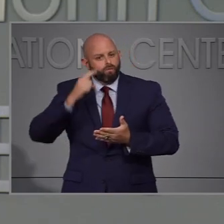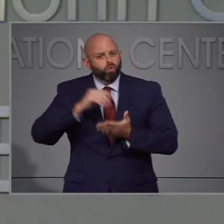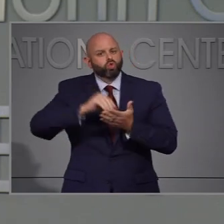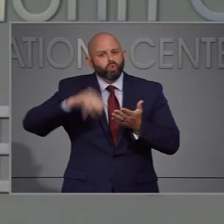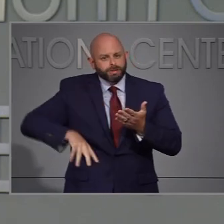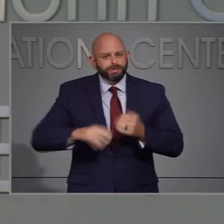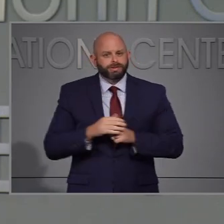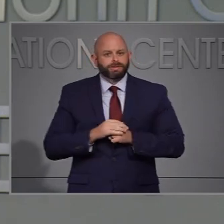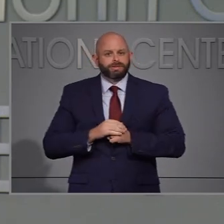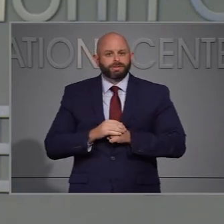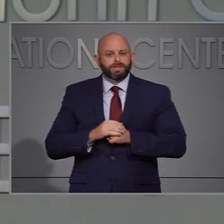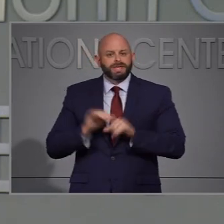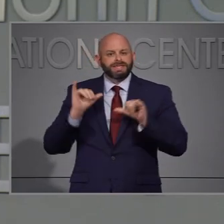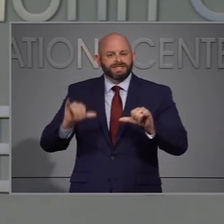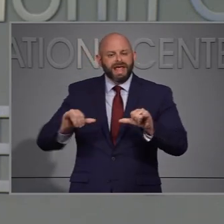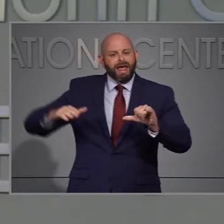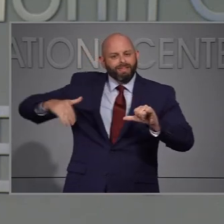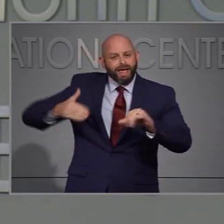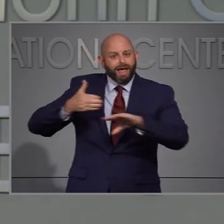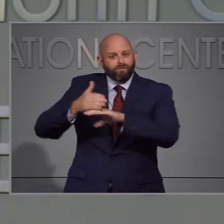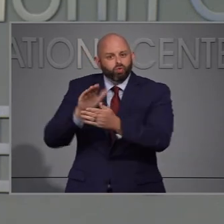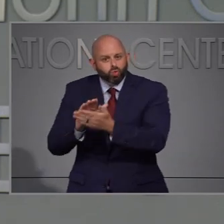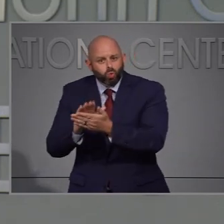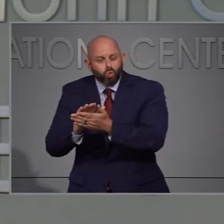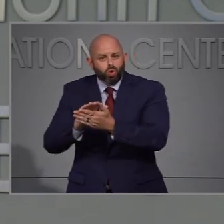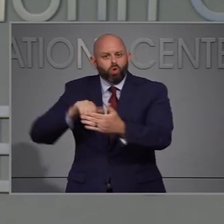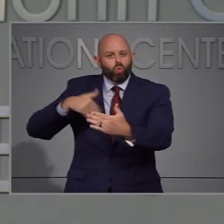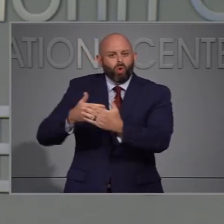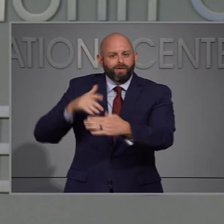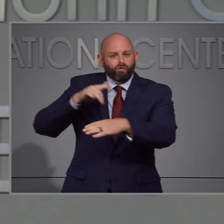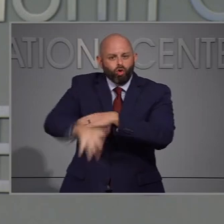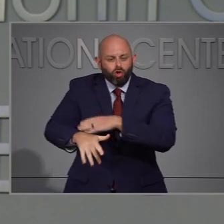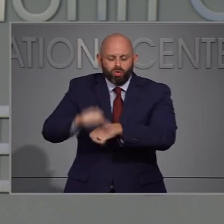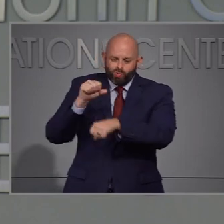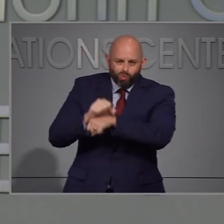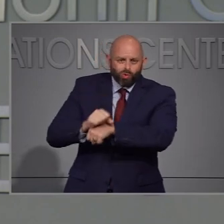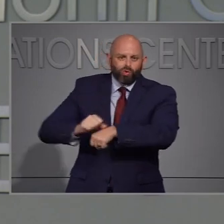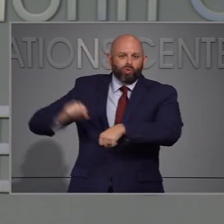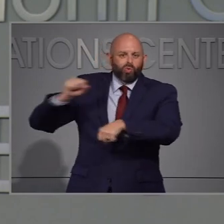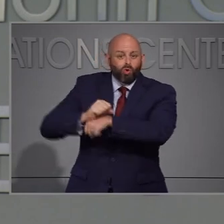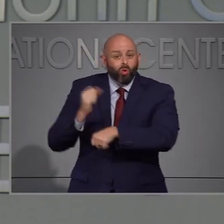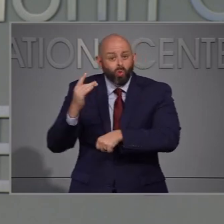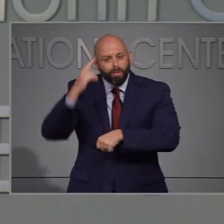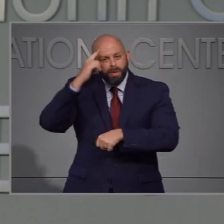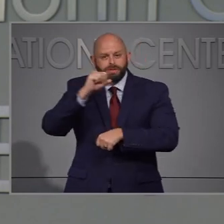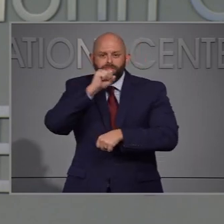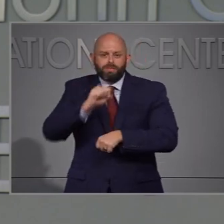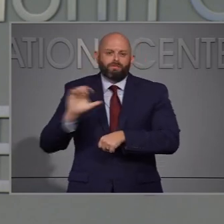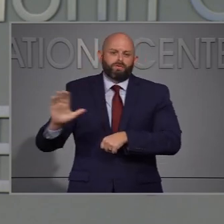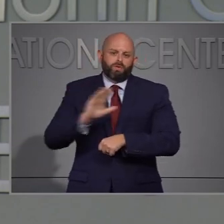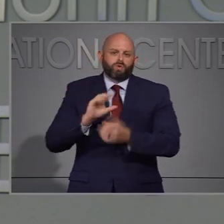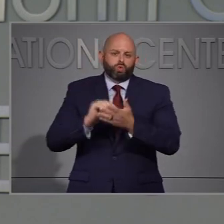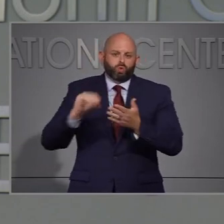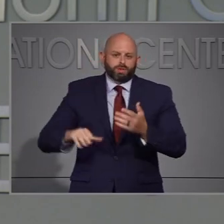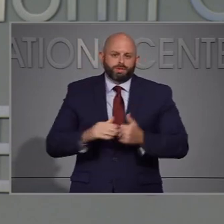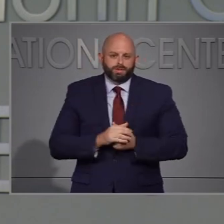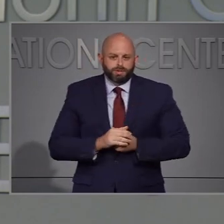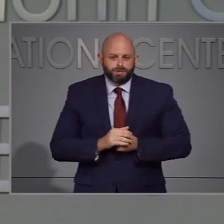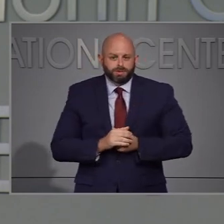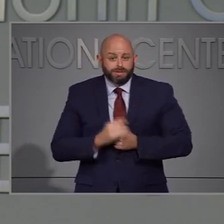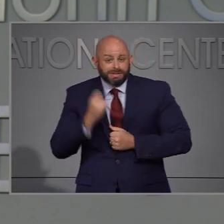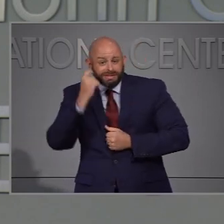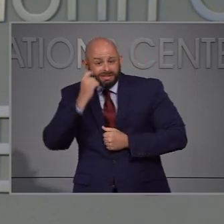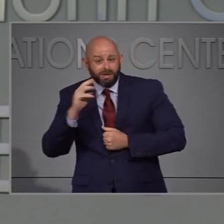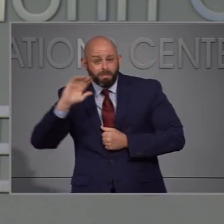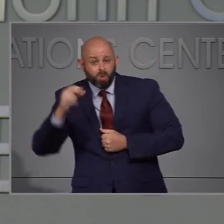working extra jobs to stay in the profession that they love. In March, our teachers and school staff